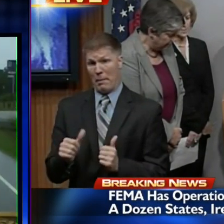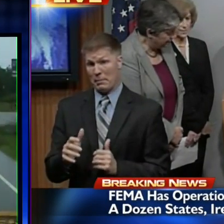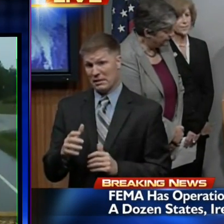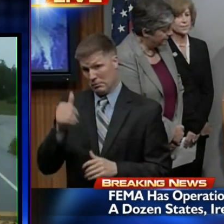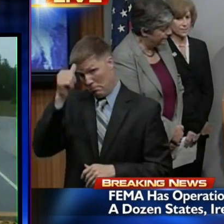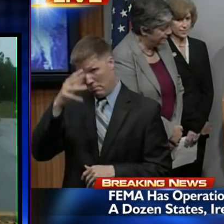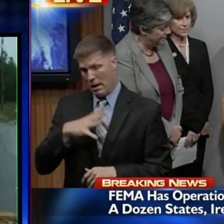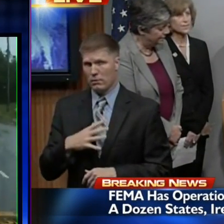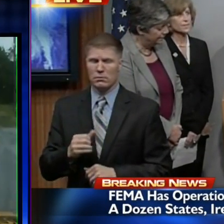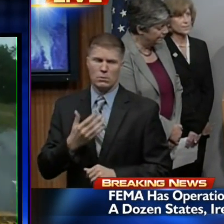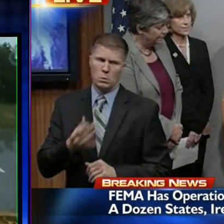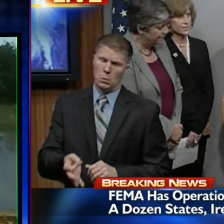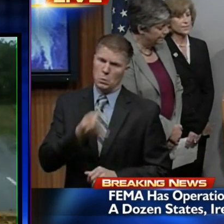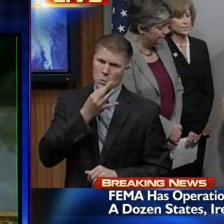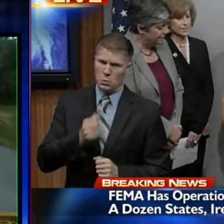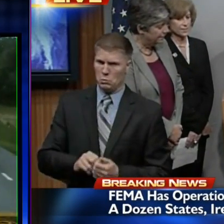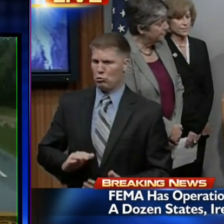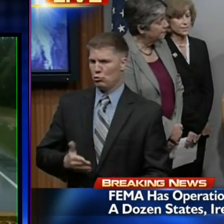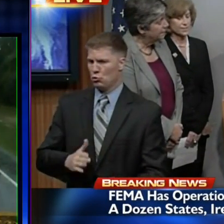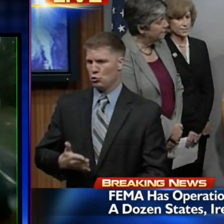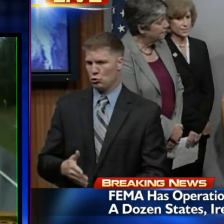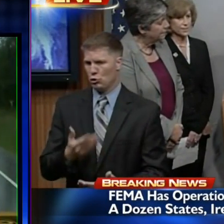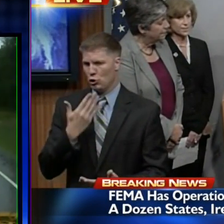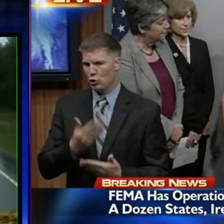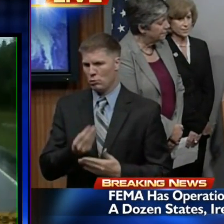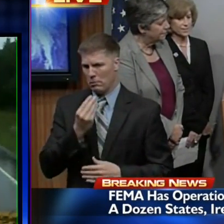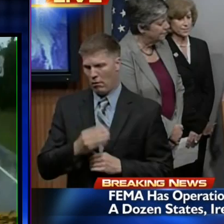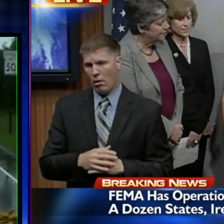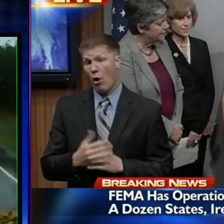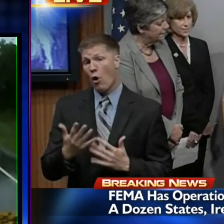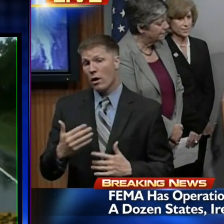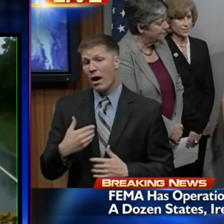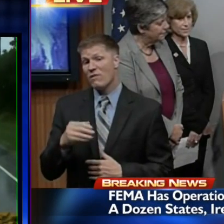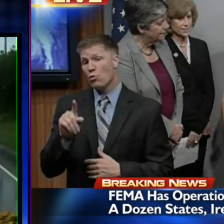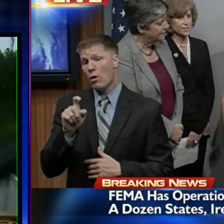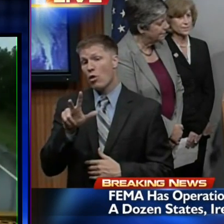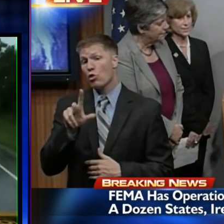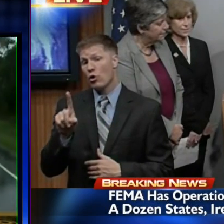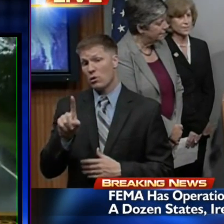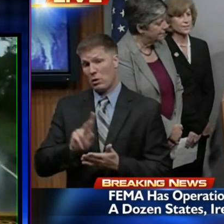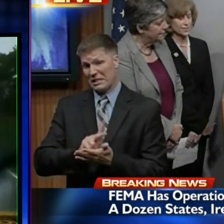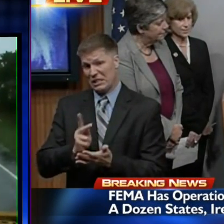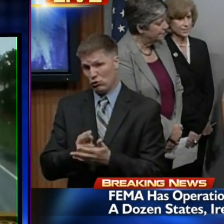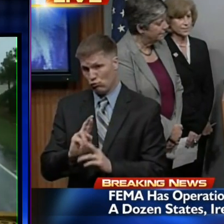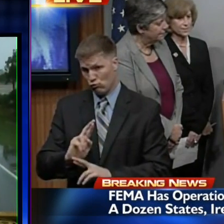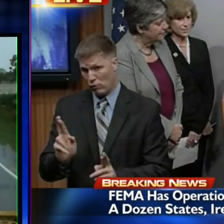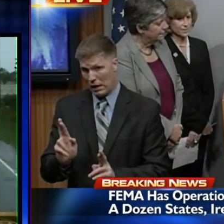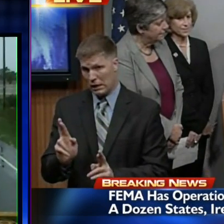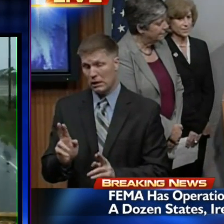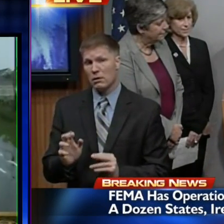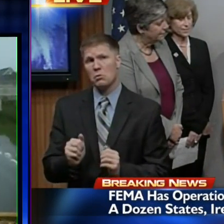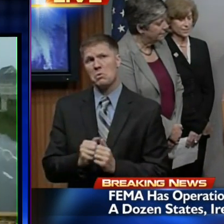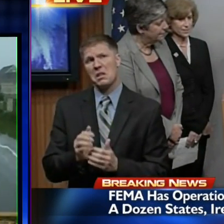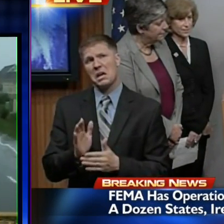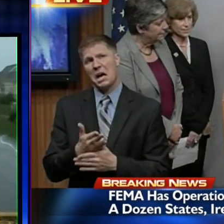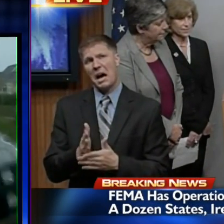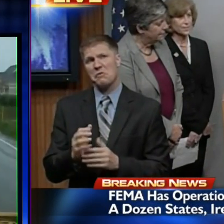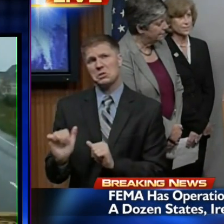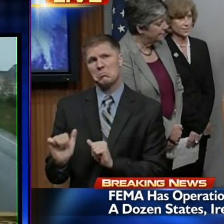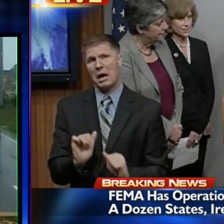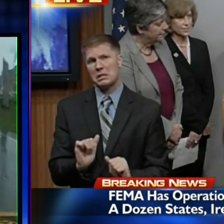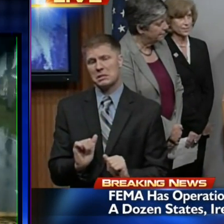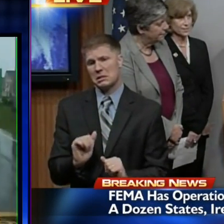to cook wonderful meals. And already they have 131 kitchens on standby with an average capacity